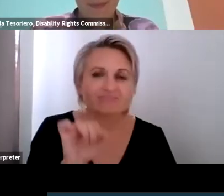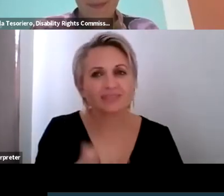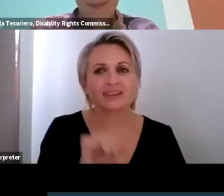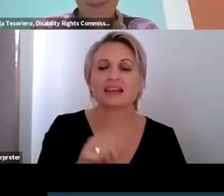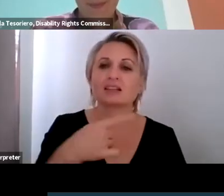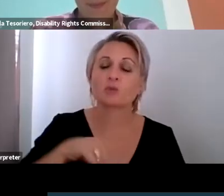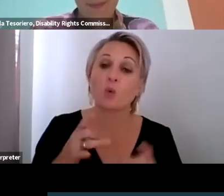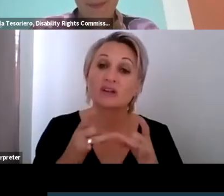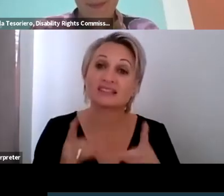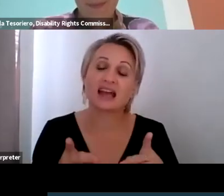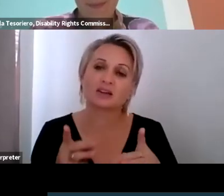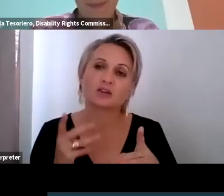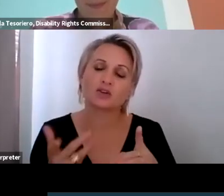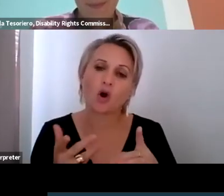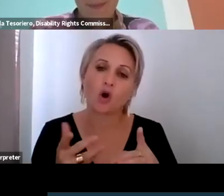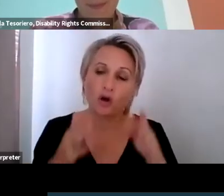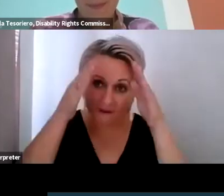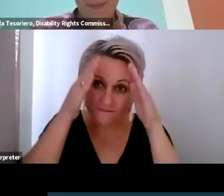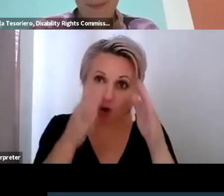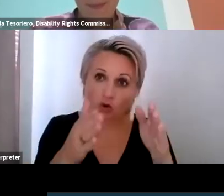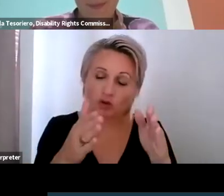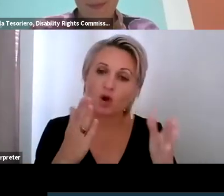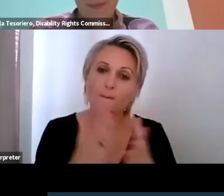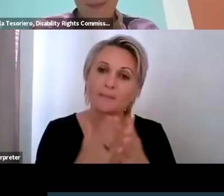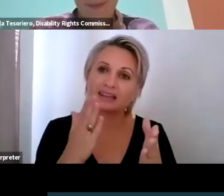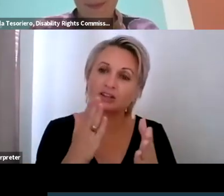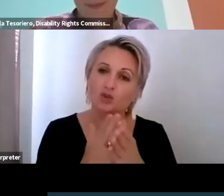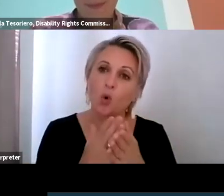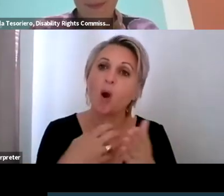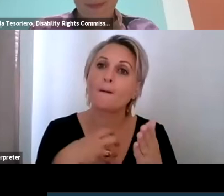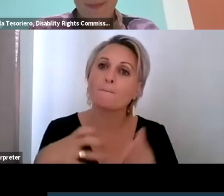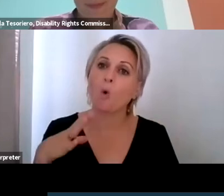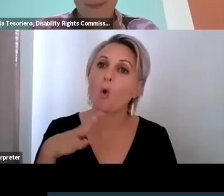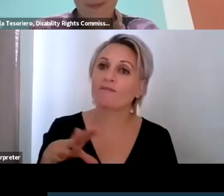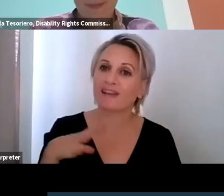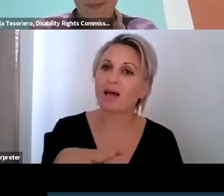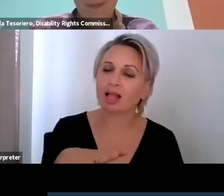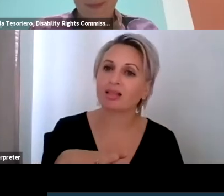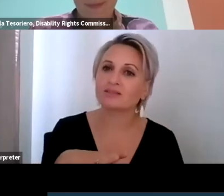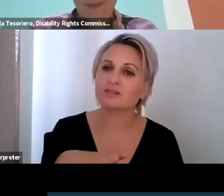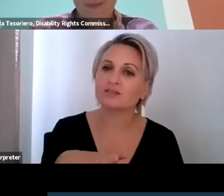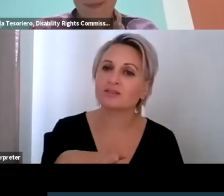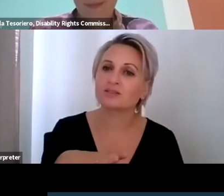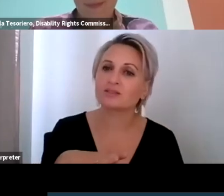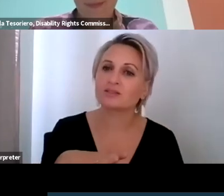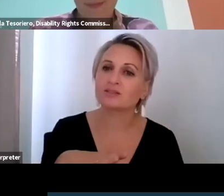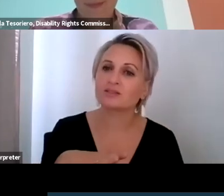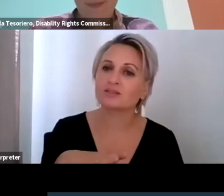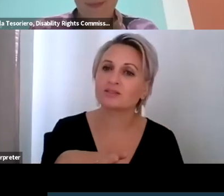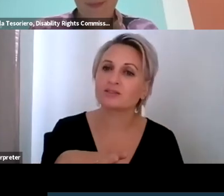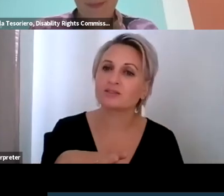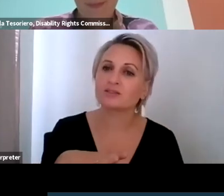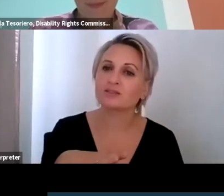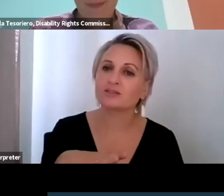on significantly increasing the presence and influence of females within cricket governance. As we started to make